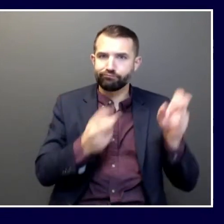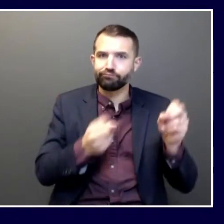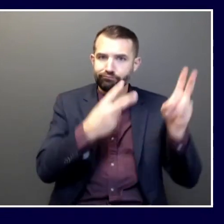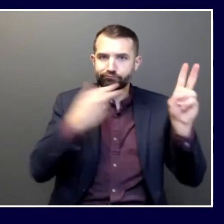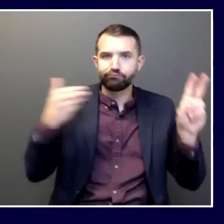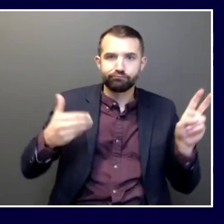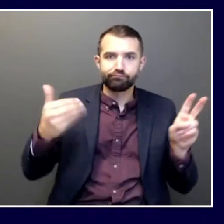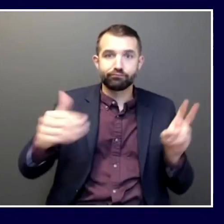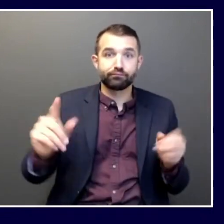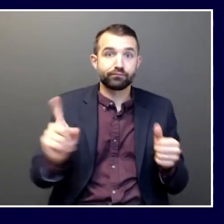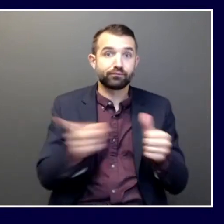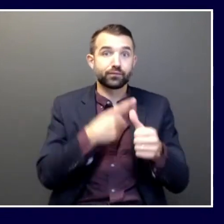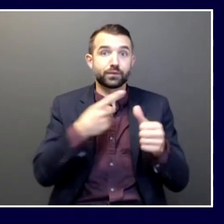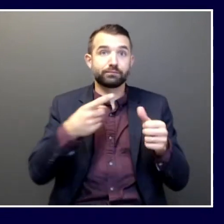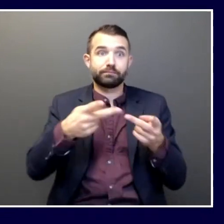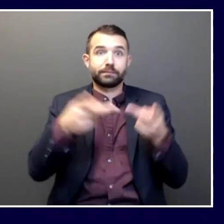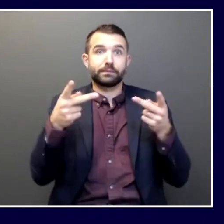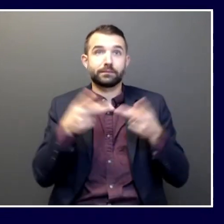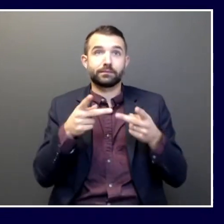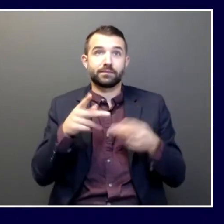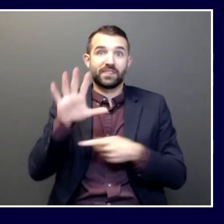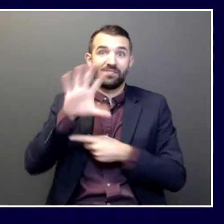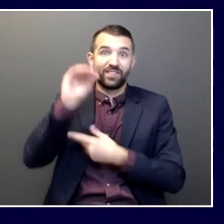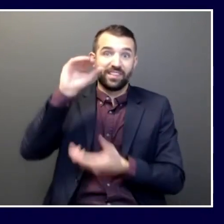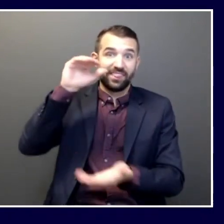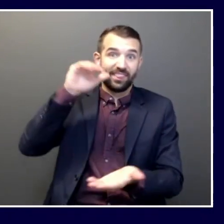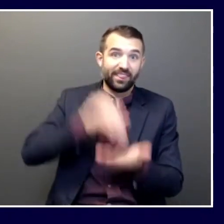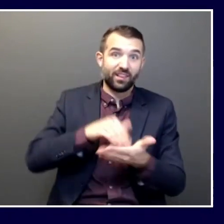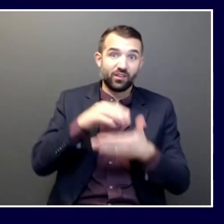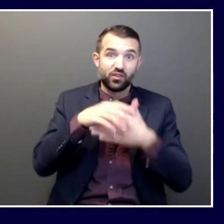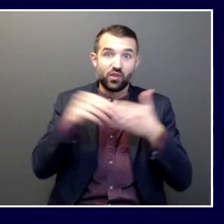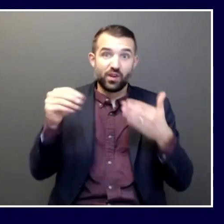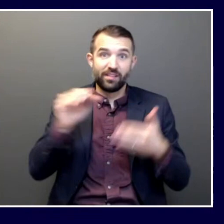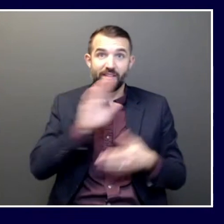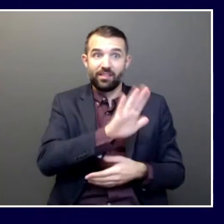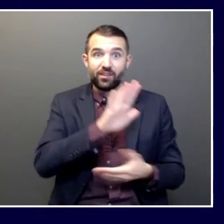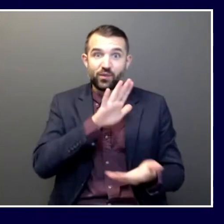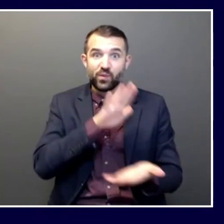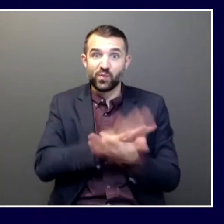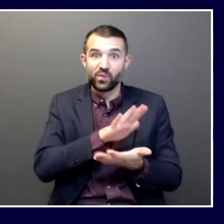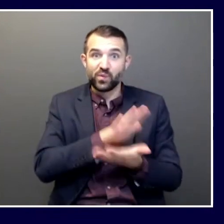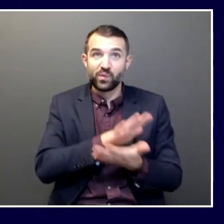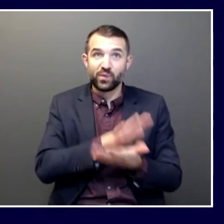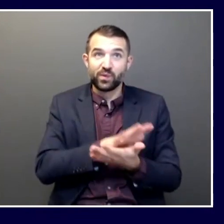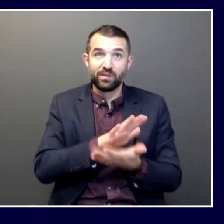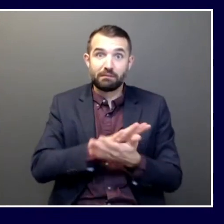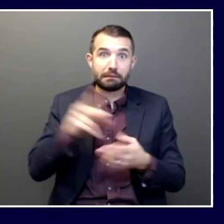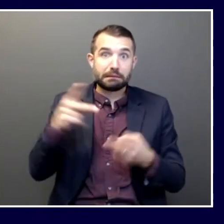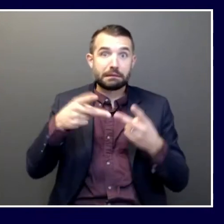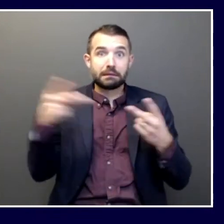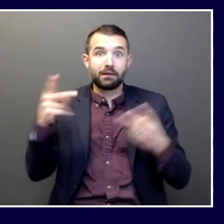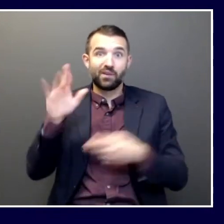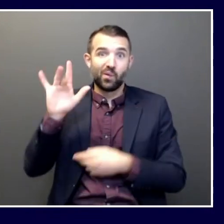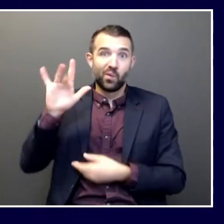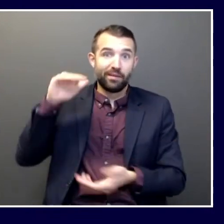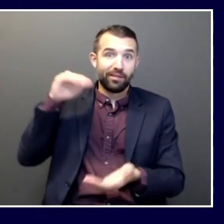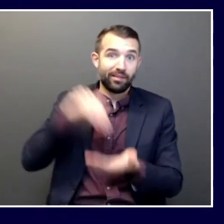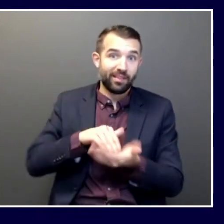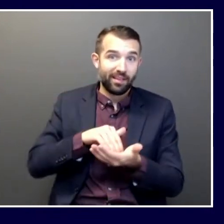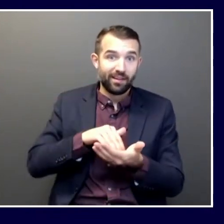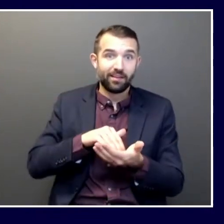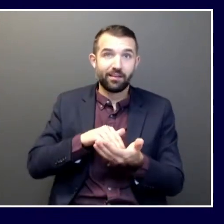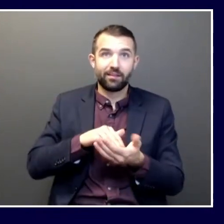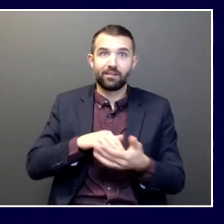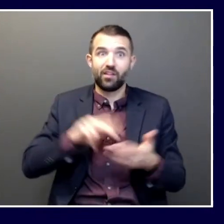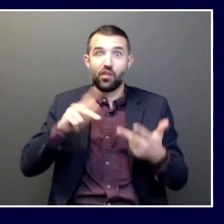winner, $25,000 for the second place winner, and $10,000 for the third place winner.